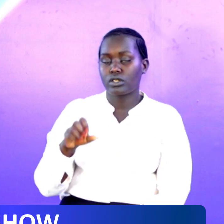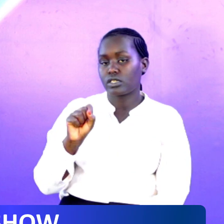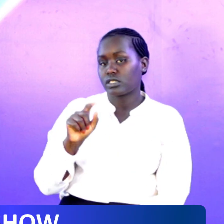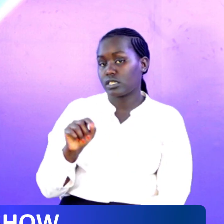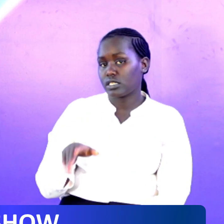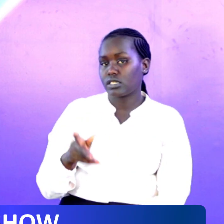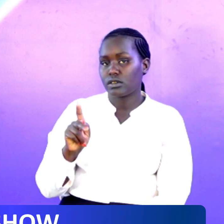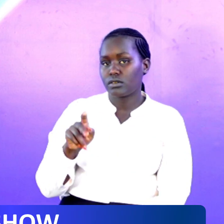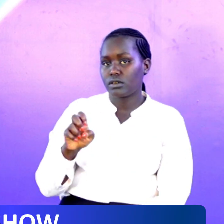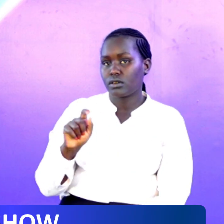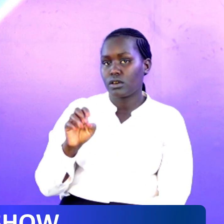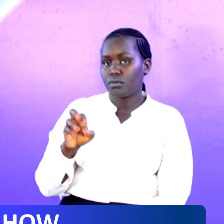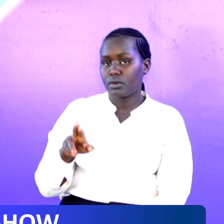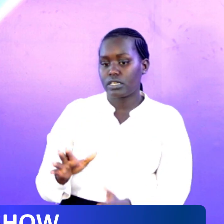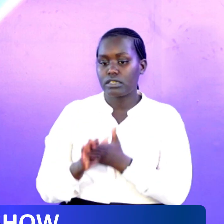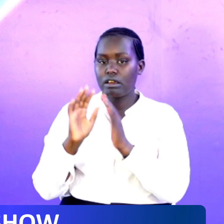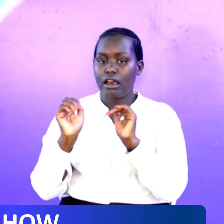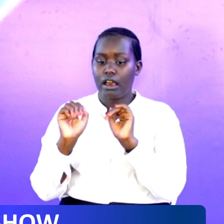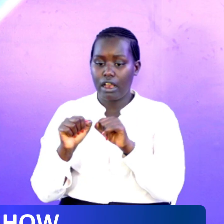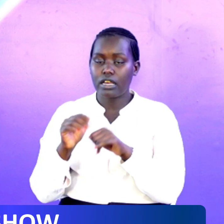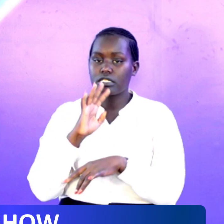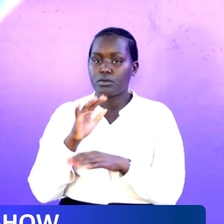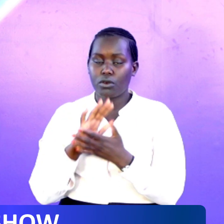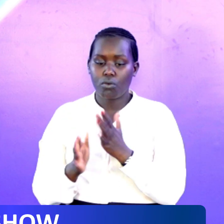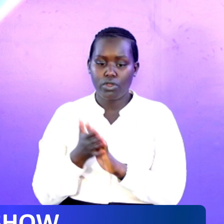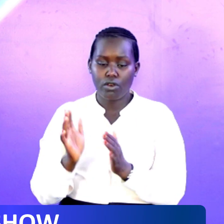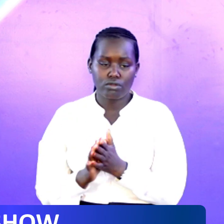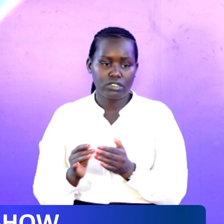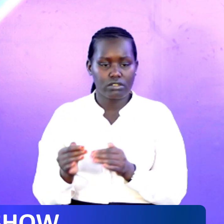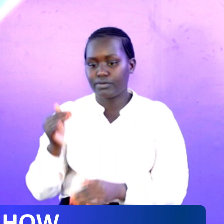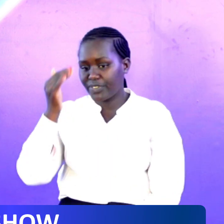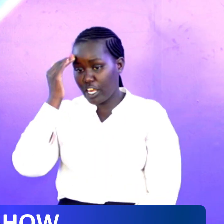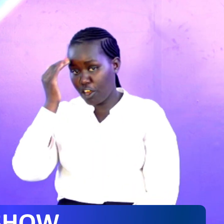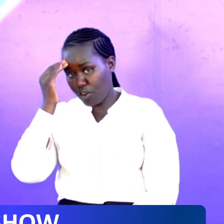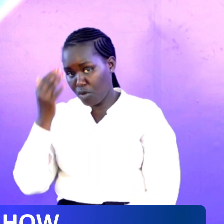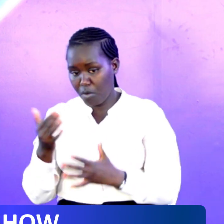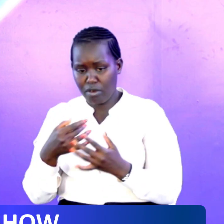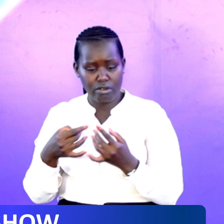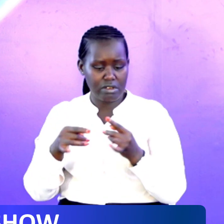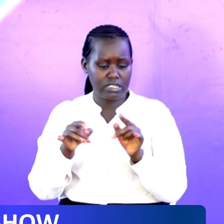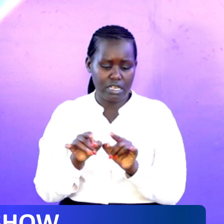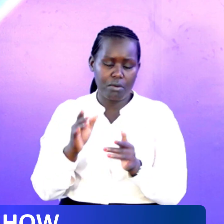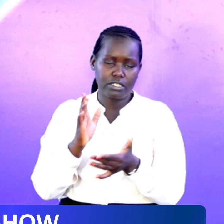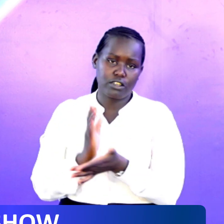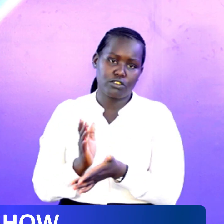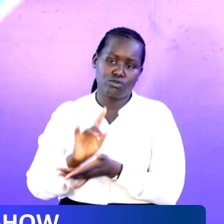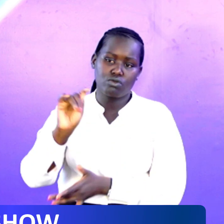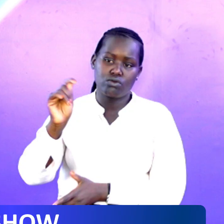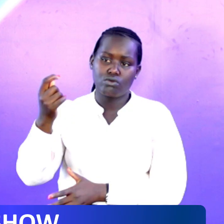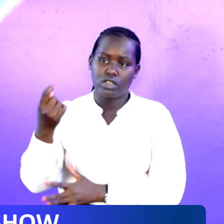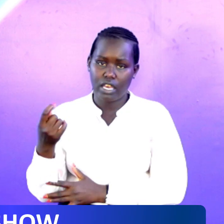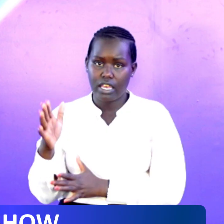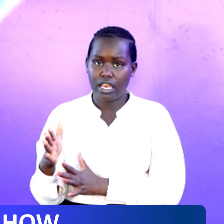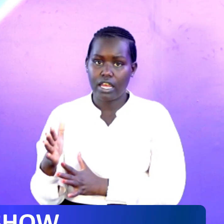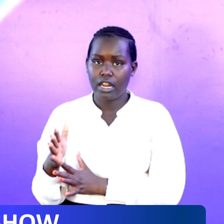these things people can speak about without international exposure. Yeah. They look romantic to a typical Kenyan. But you know, economists like us who understand